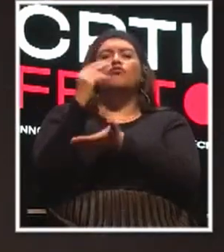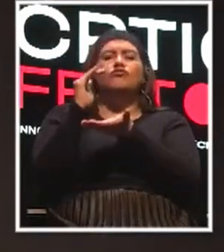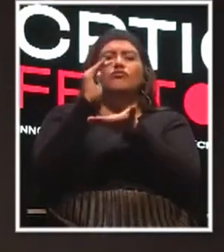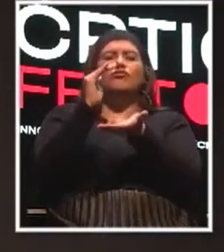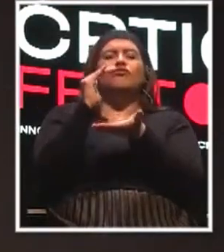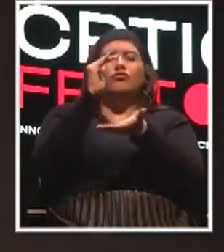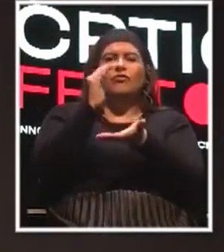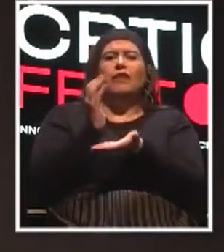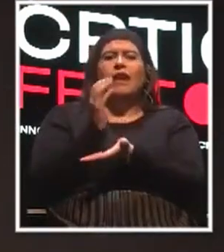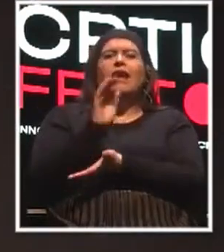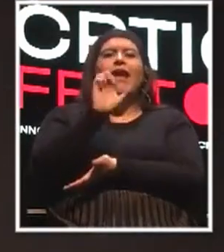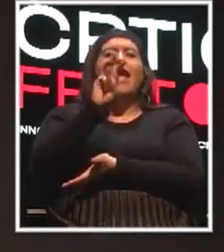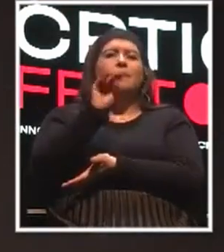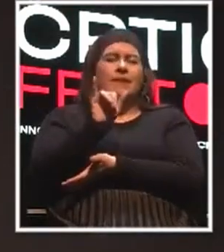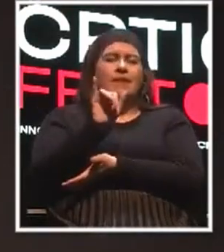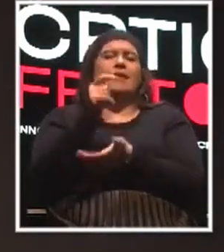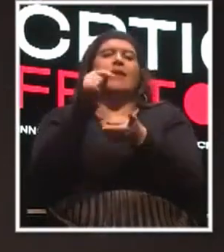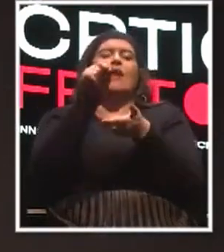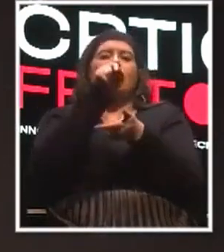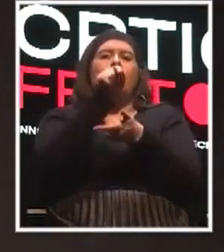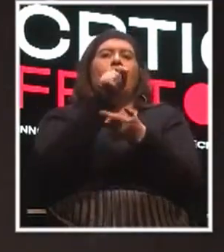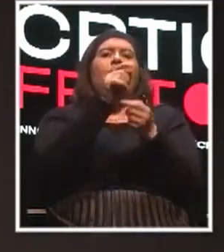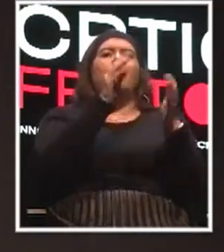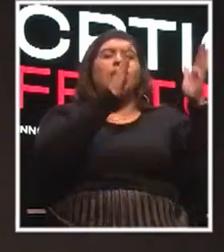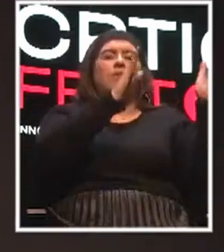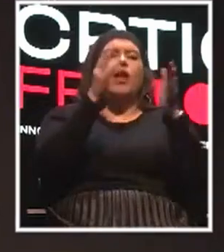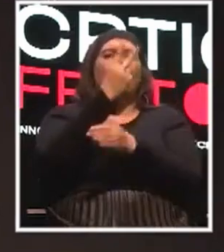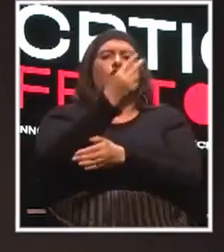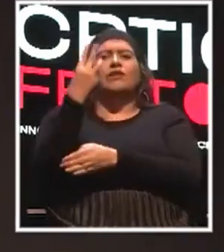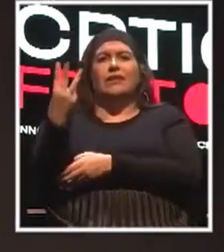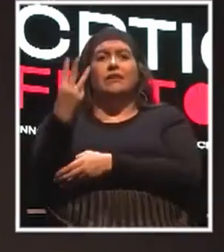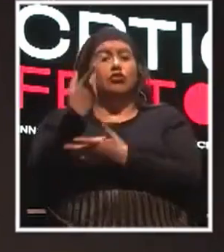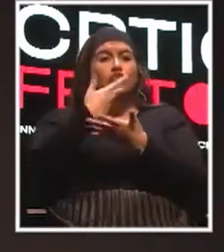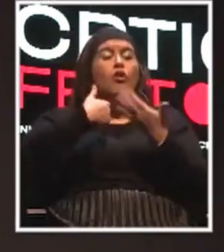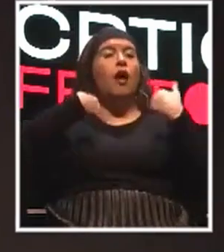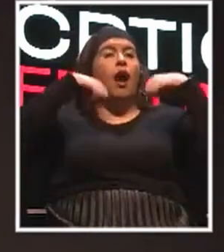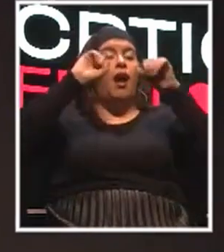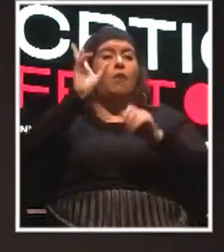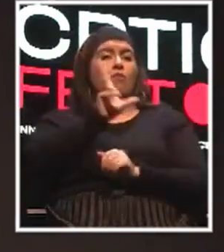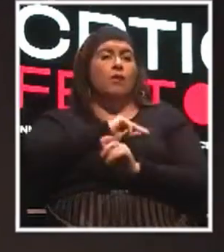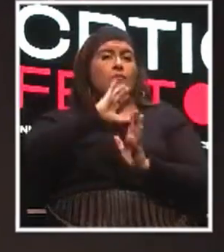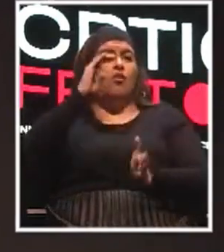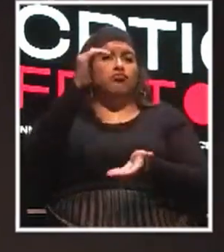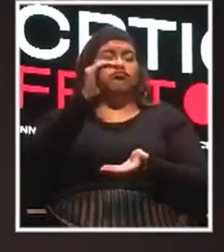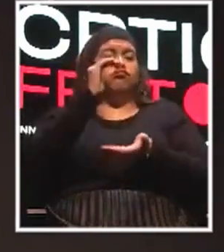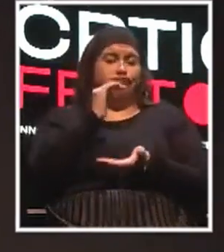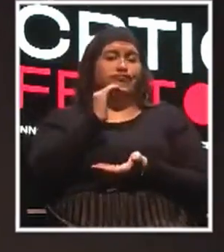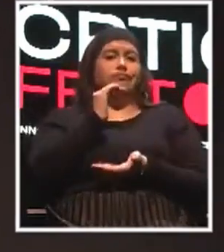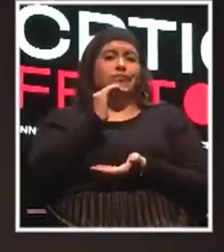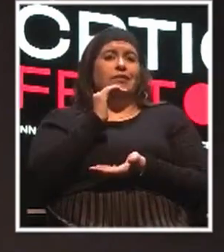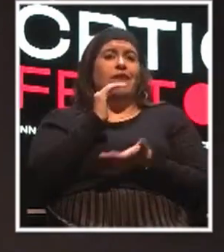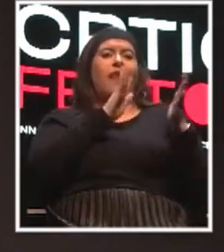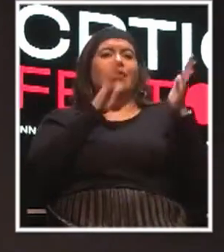3 for this Viewer's Guide. We won the Primetime Emmy Award in season 4. And